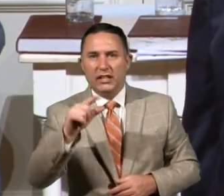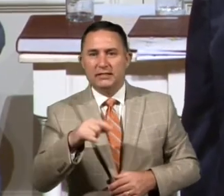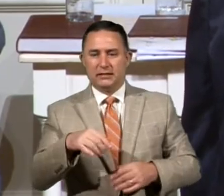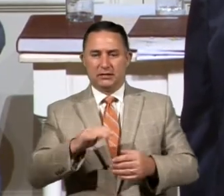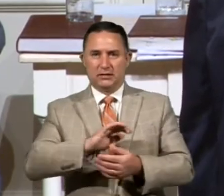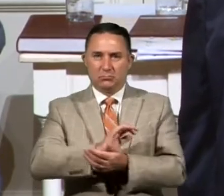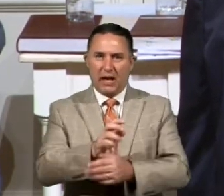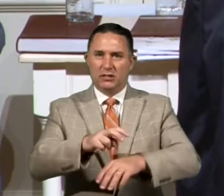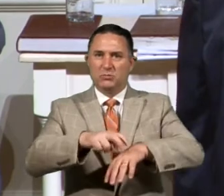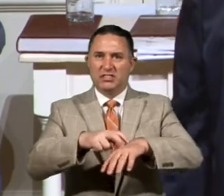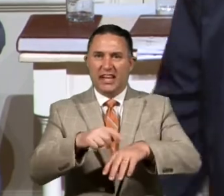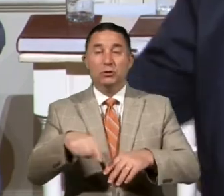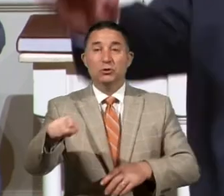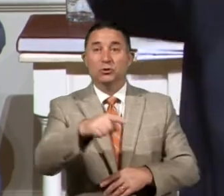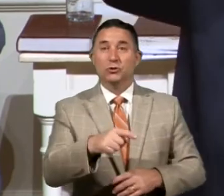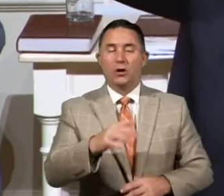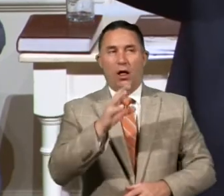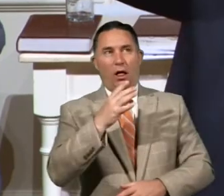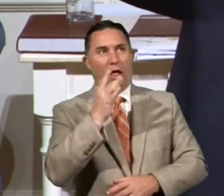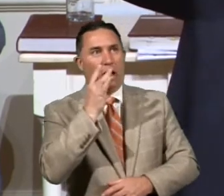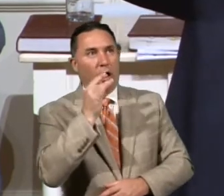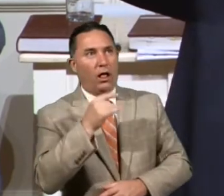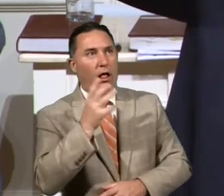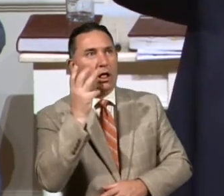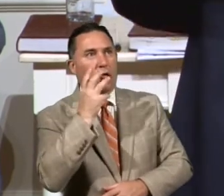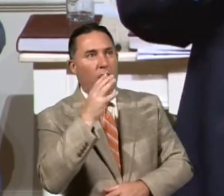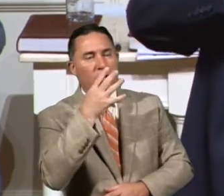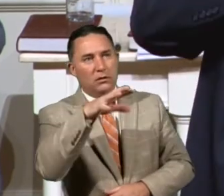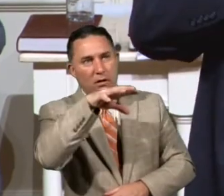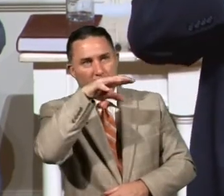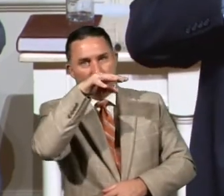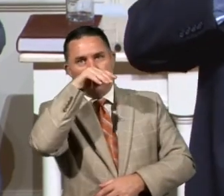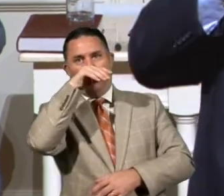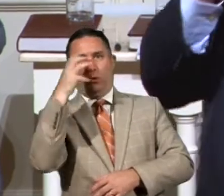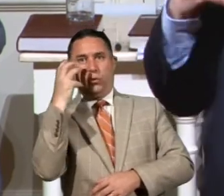that's seductive. How many of y'all understand that, right?